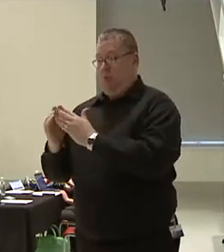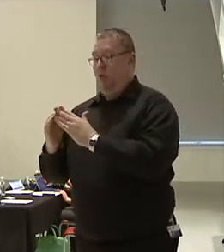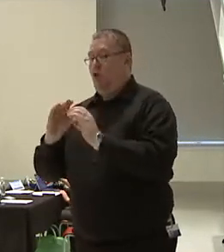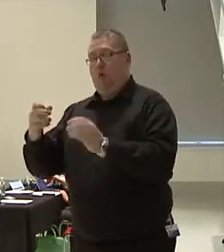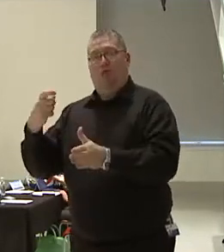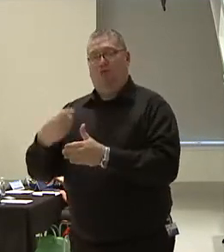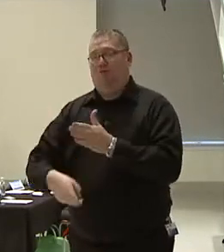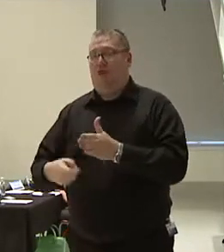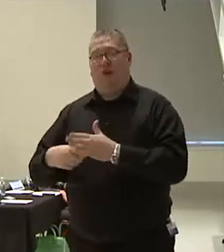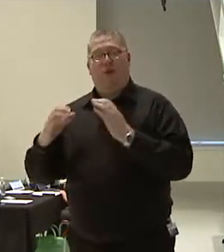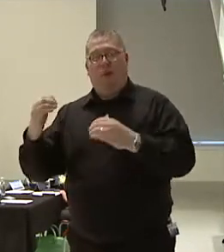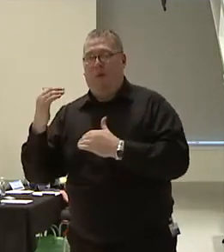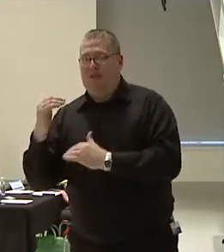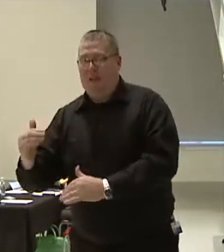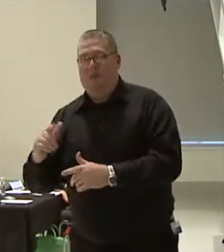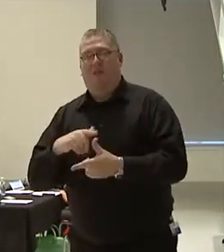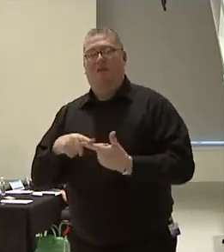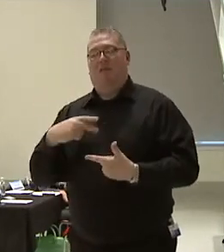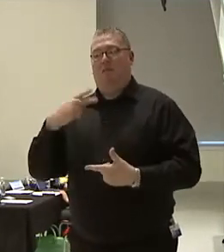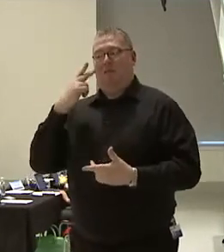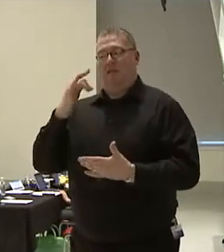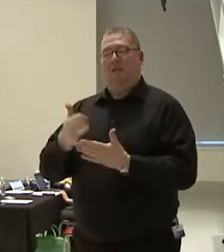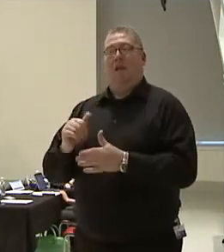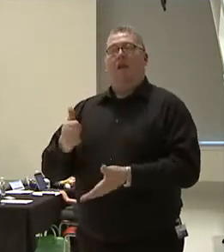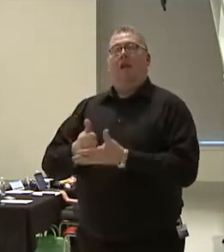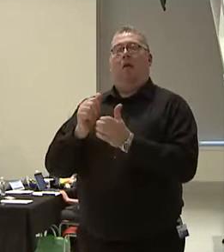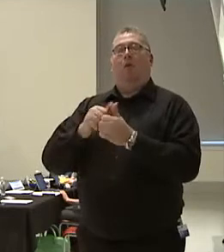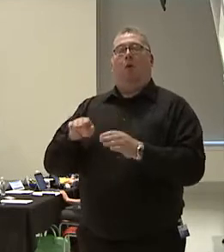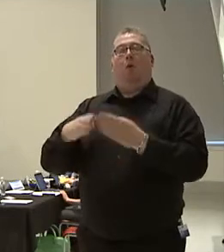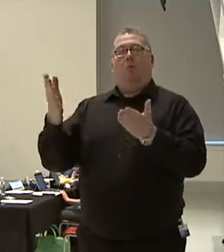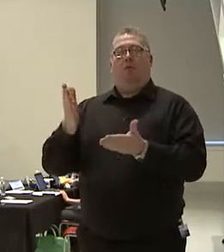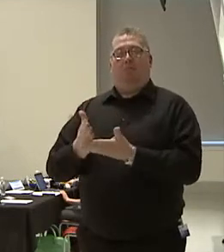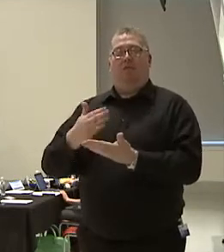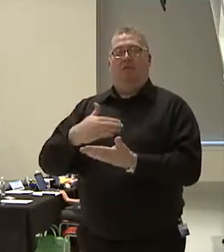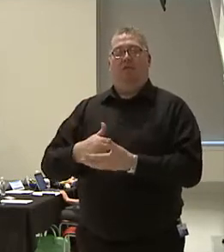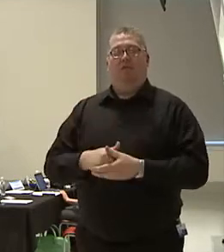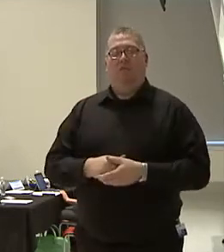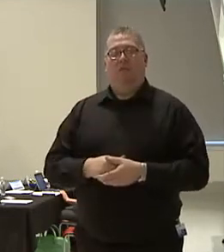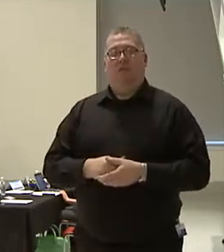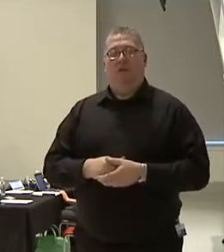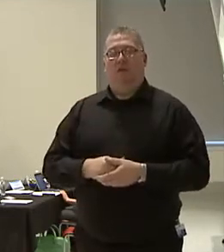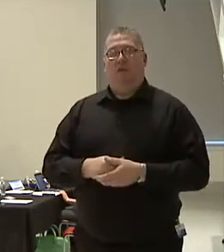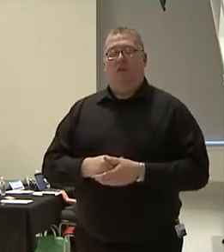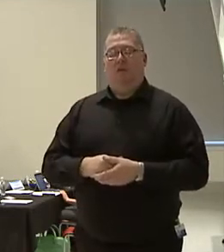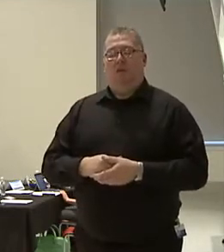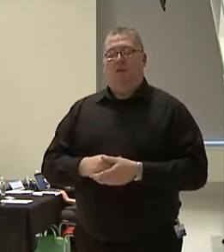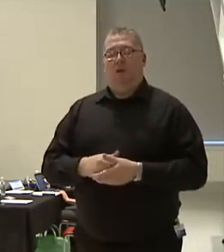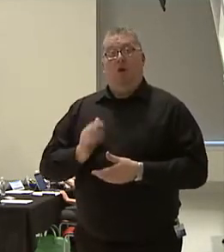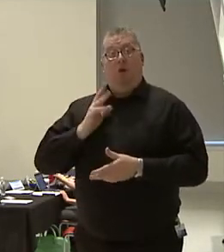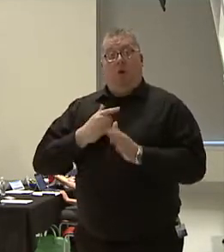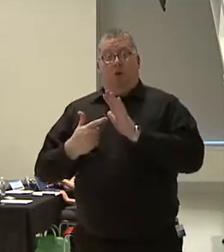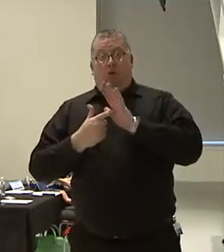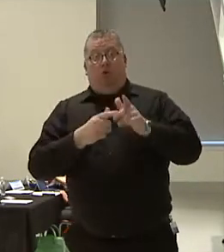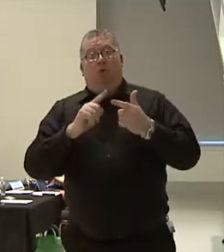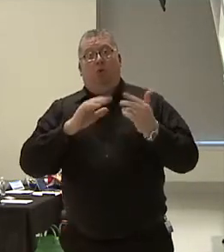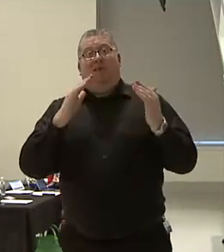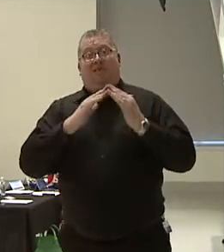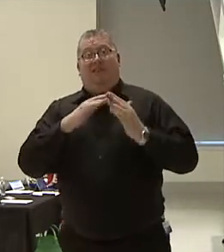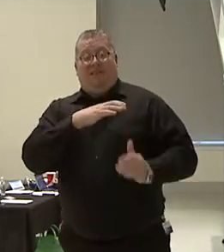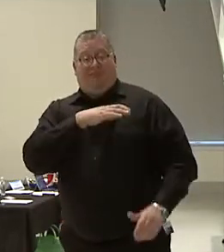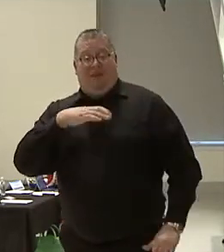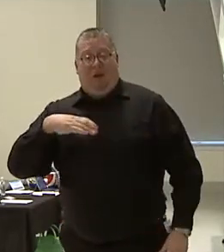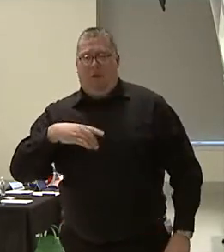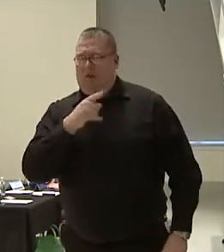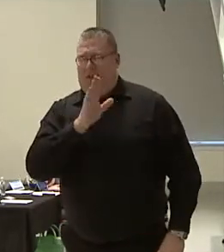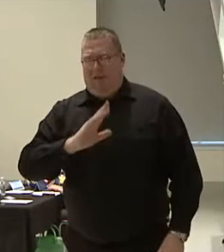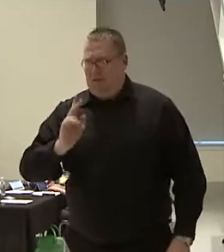And this has led to really breakthrough innovations such as openbudgetoakland.org, which, when we showed it to our city council, led to disbelief. They'd never